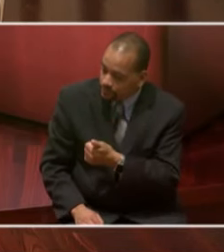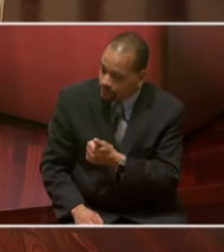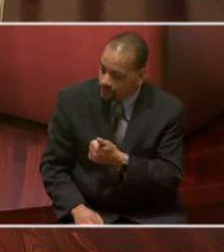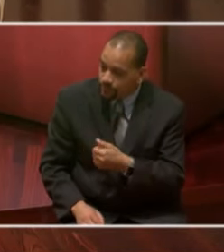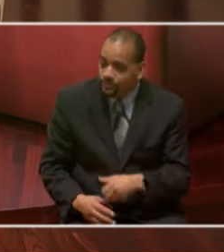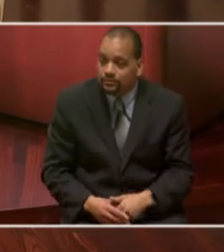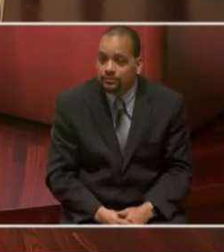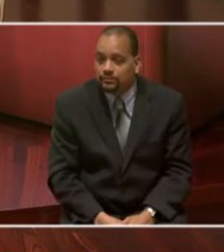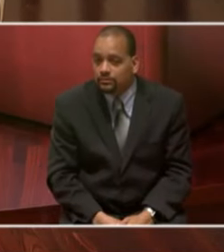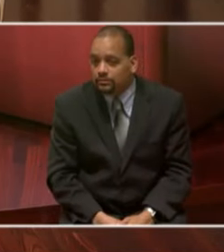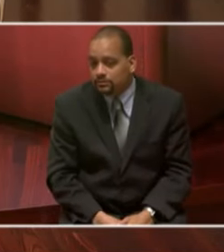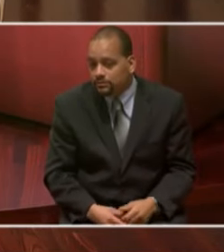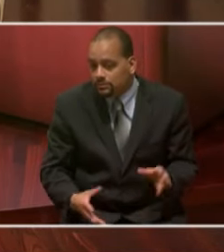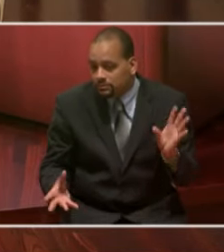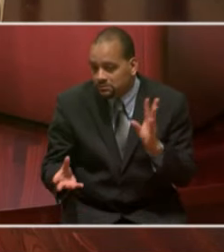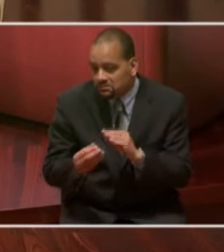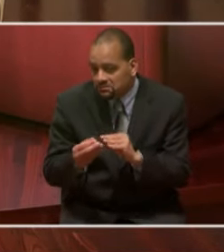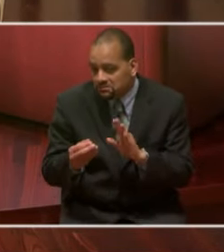And I will never forget it.